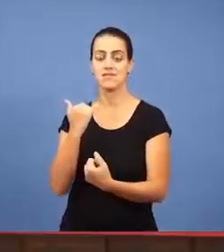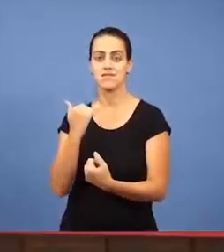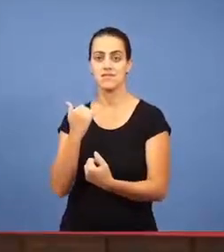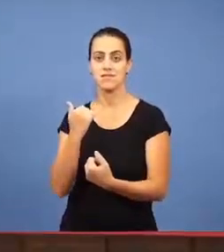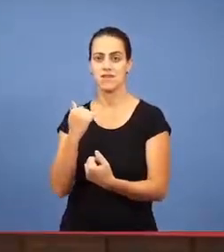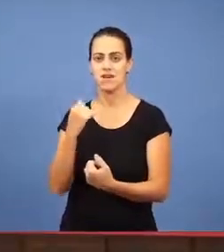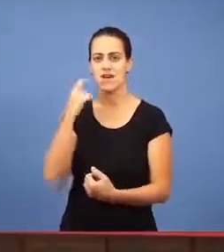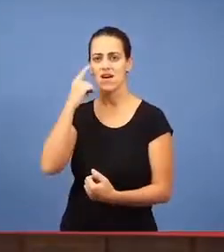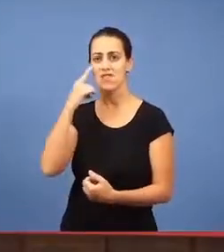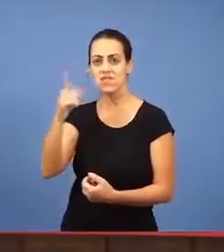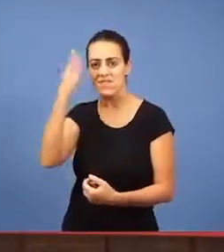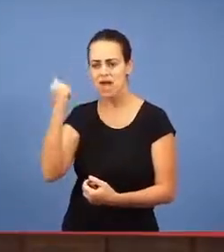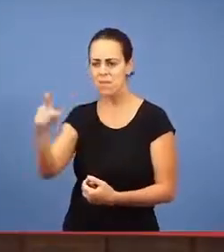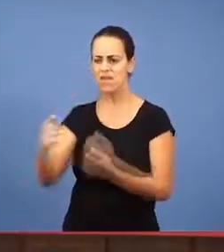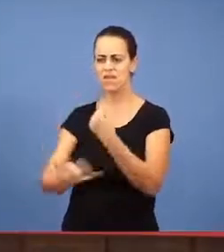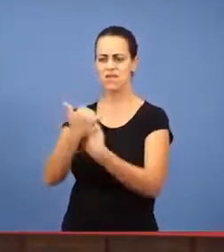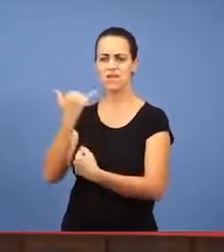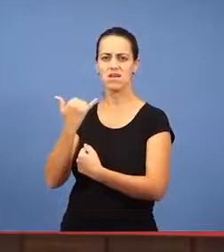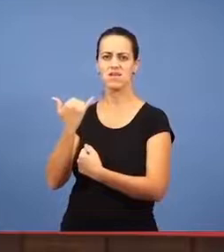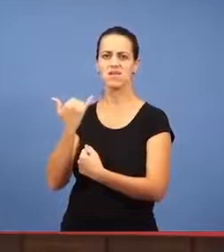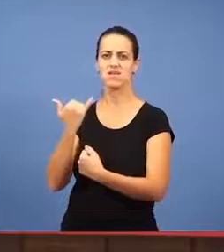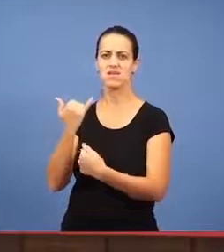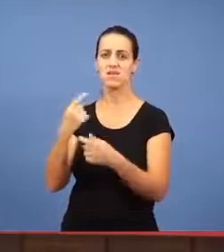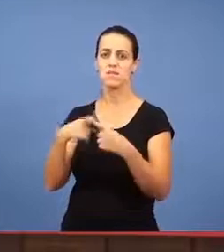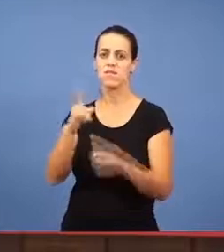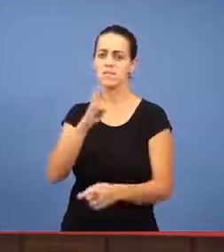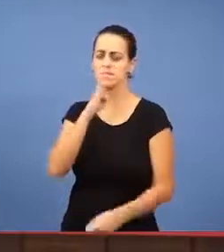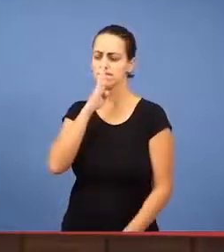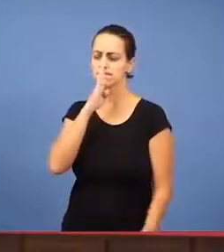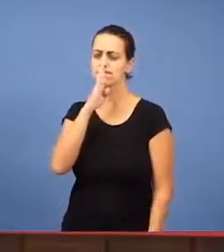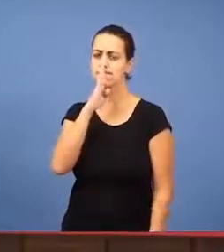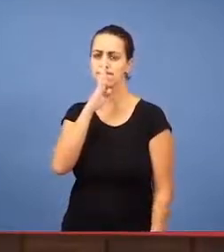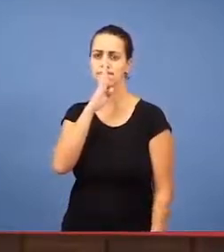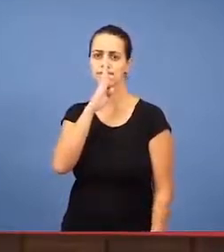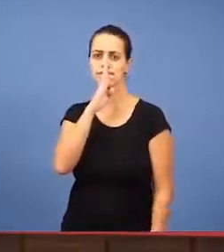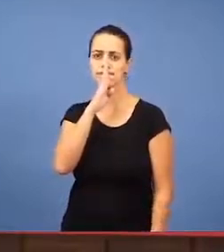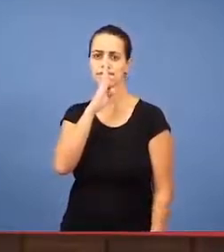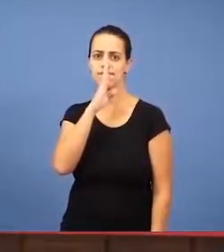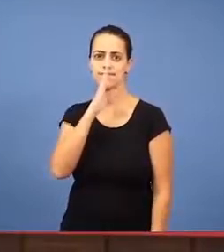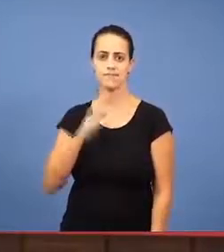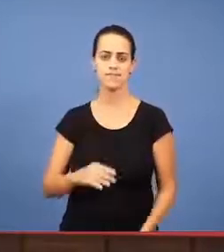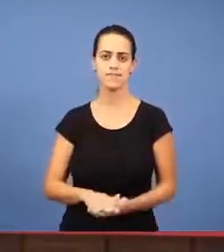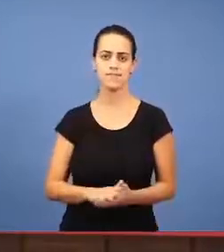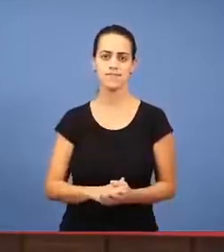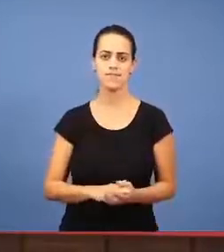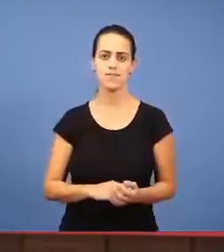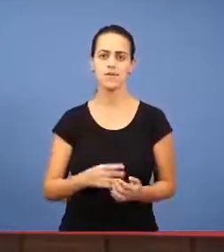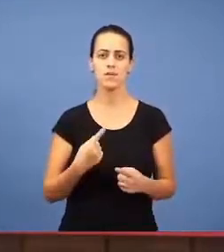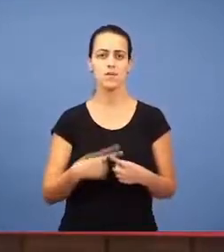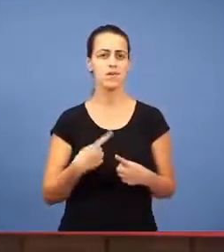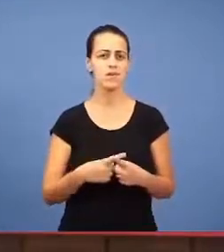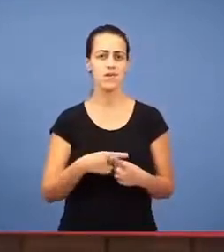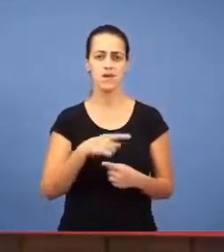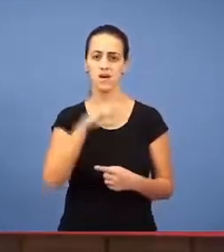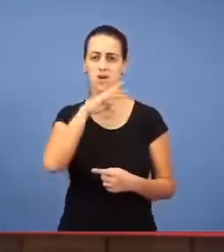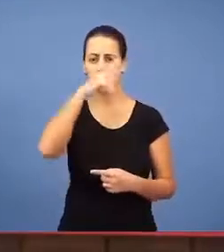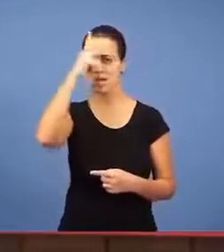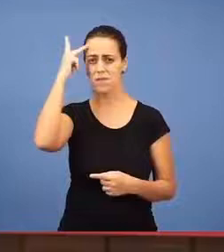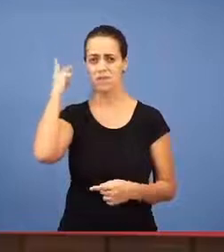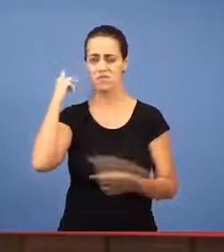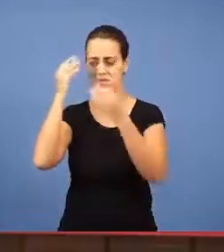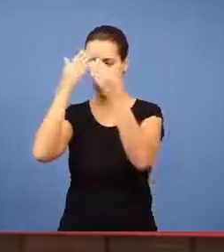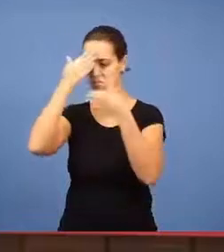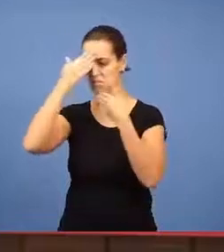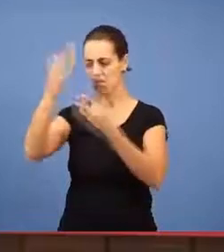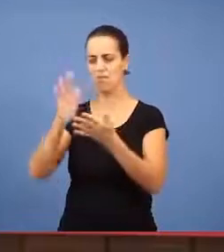exists in man, there's nothing worse than lack of gratitude. And normally, our